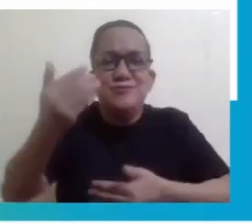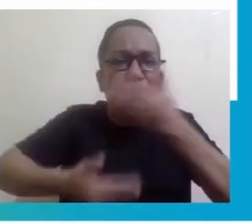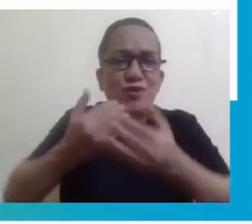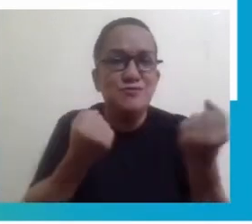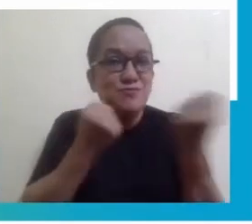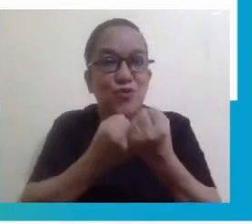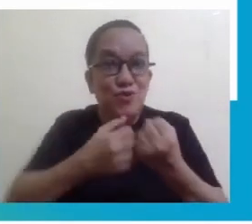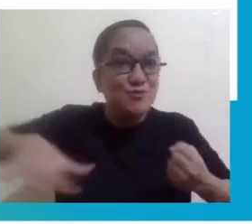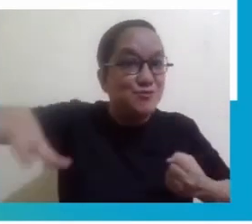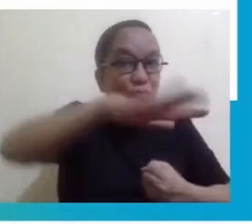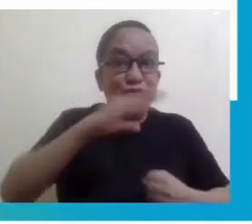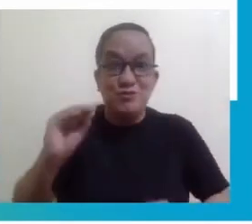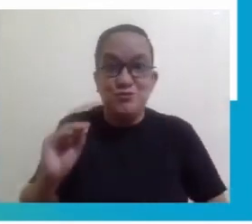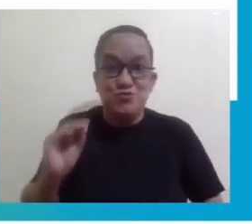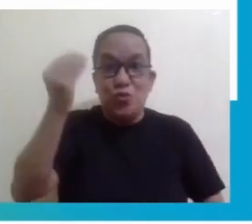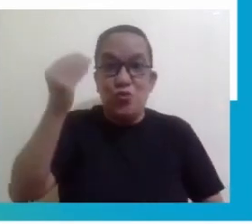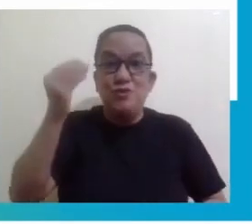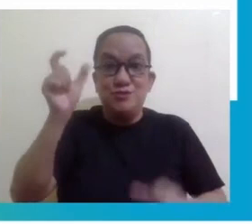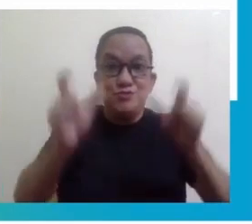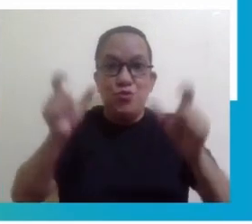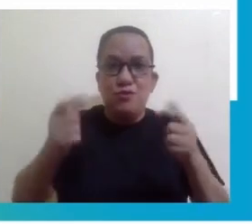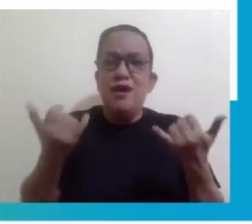contributing to the sustainable development goals.